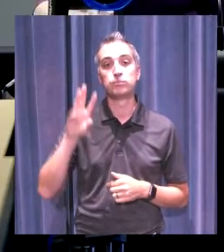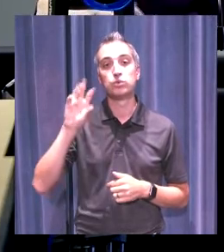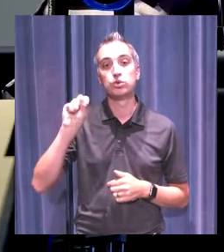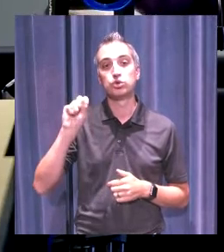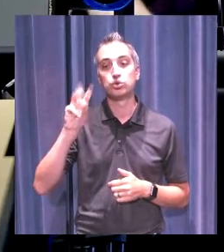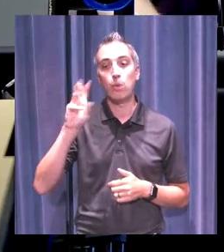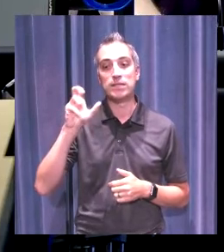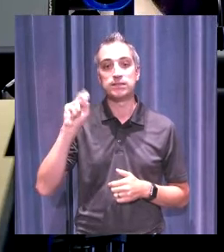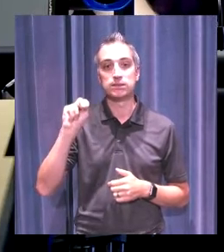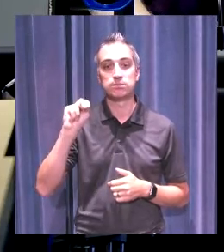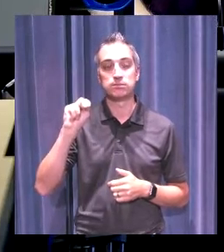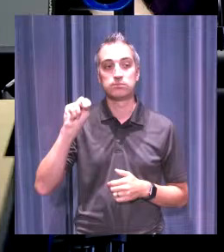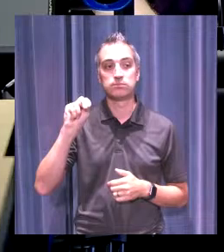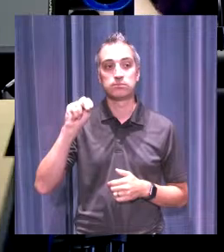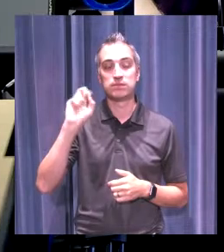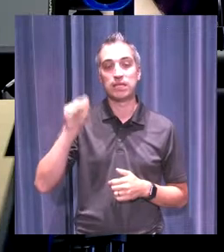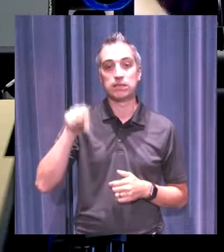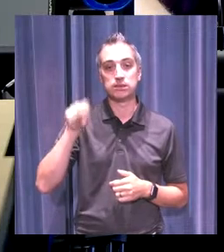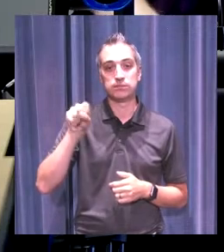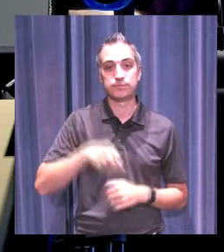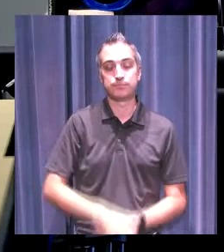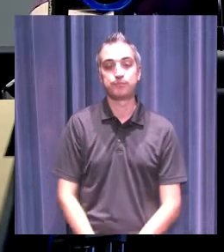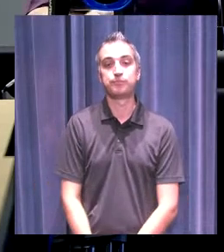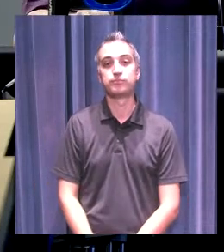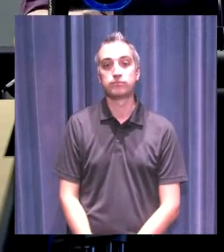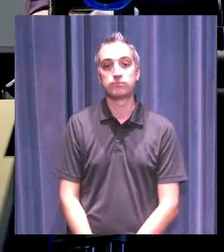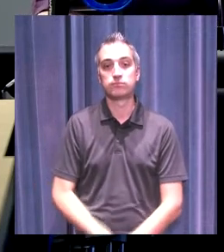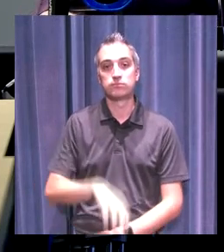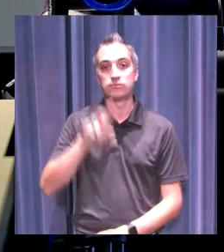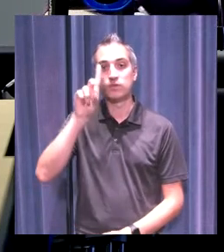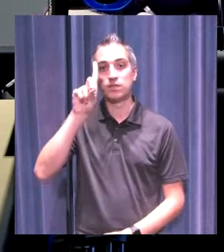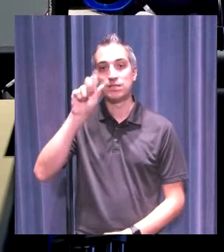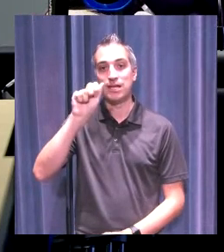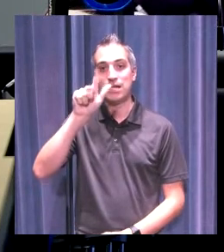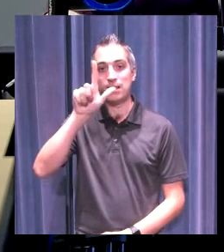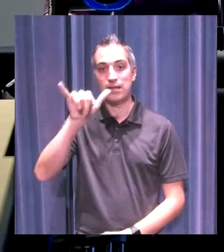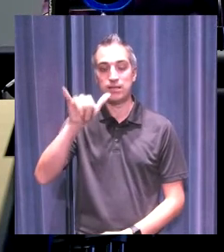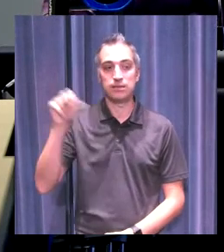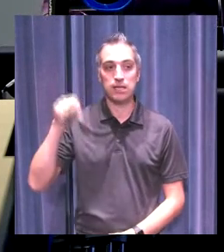Swanson, Yes. Trustee Daly, Yes.